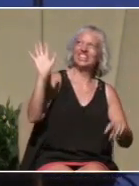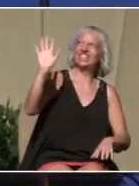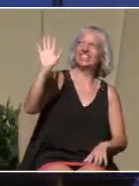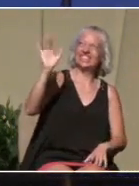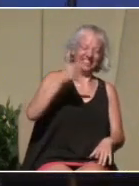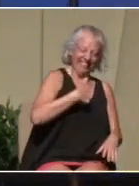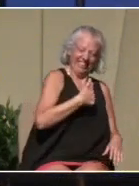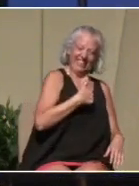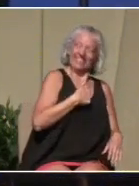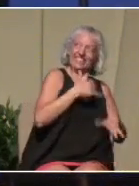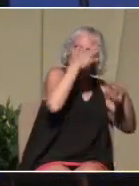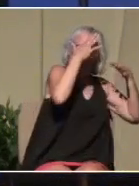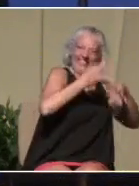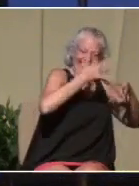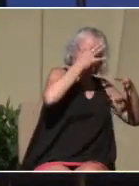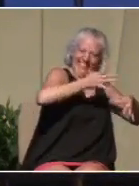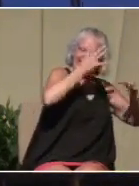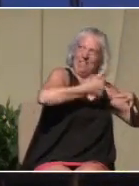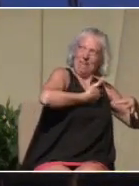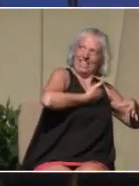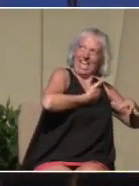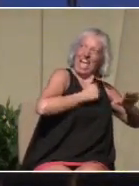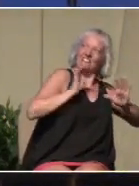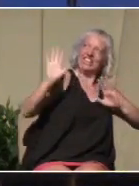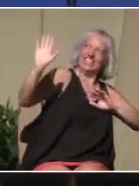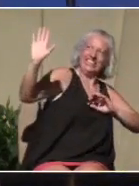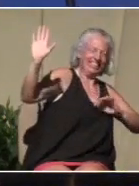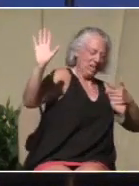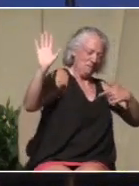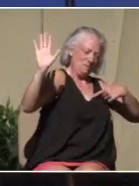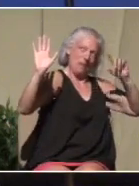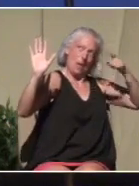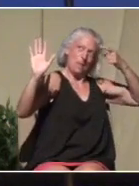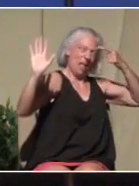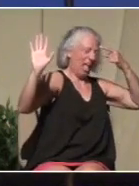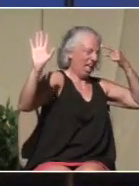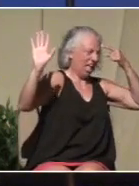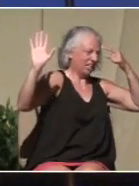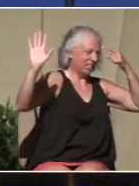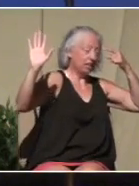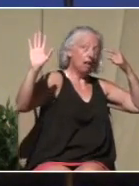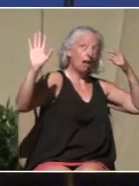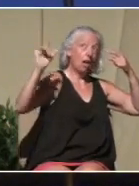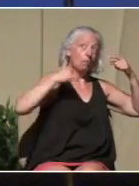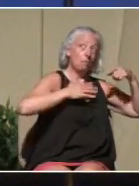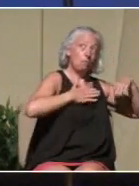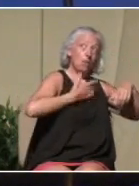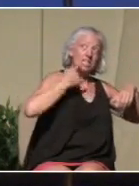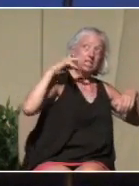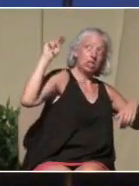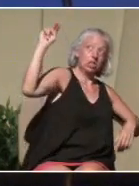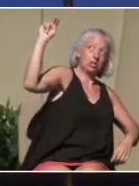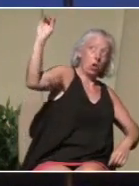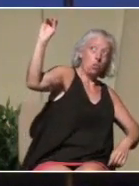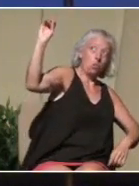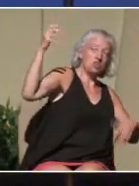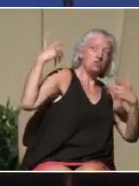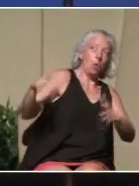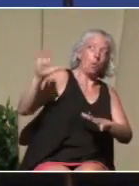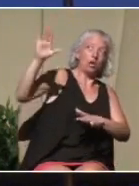final decision-making for myself. I'd rather be the boss of me, and I'm willing to say no to your love.